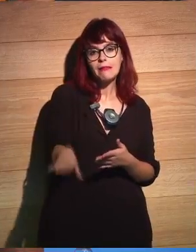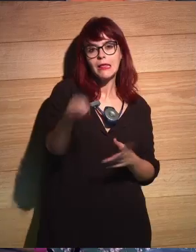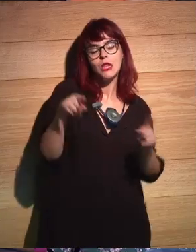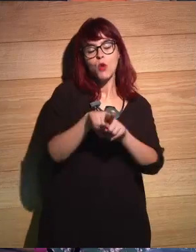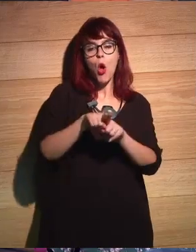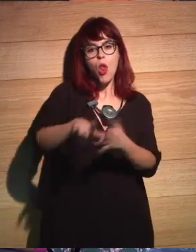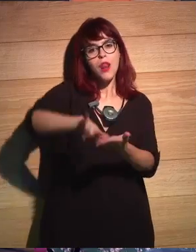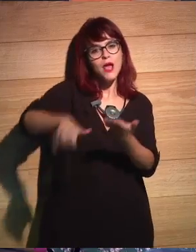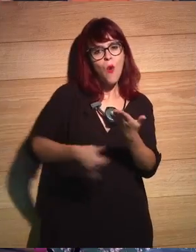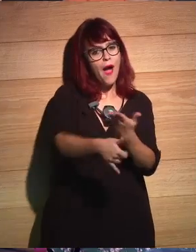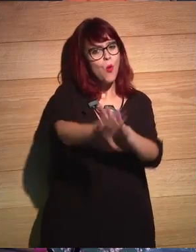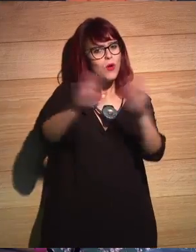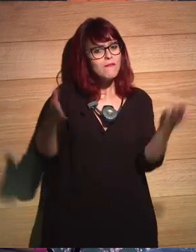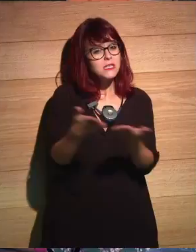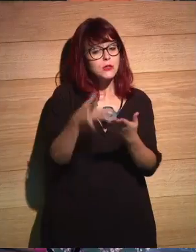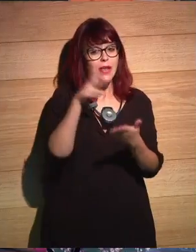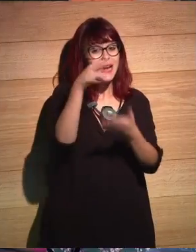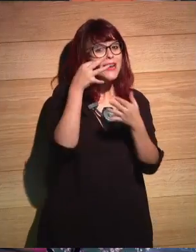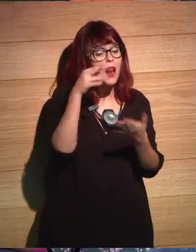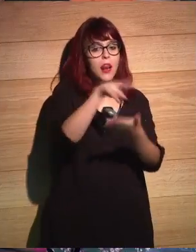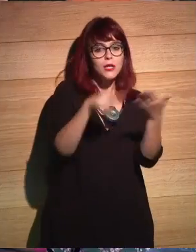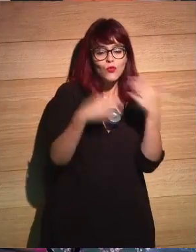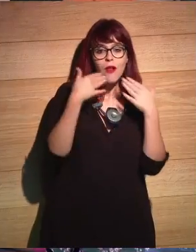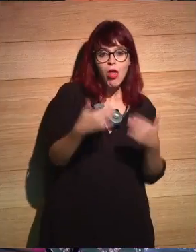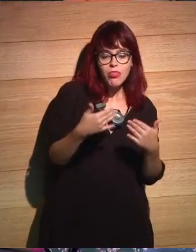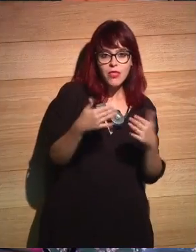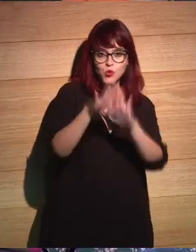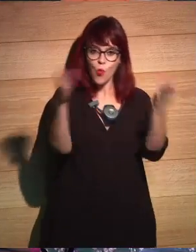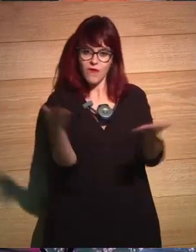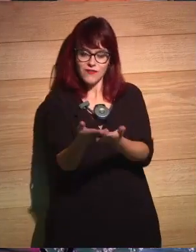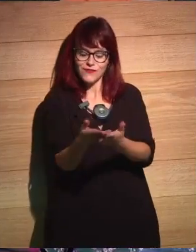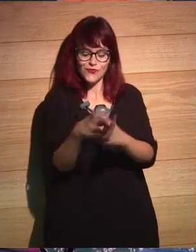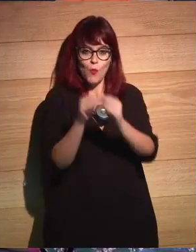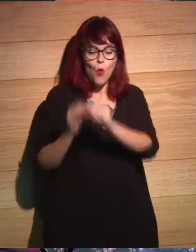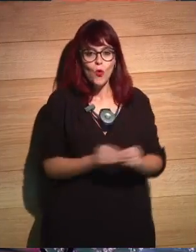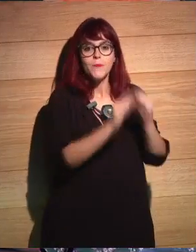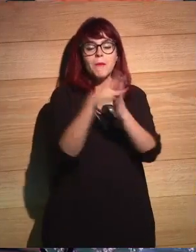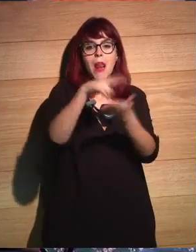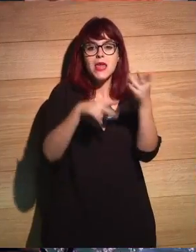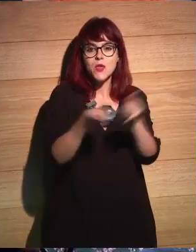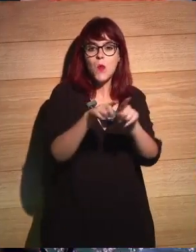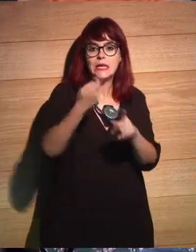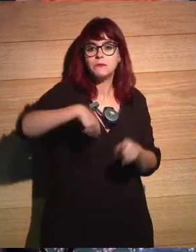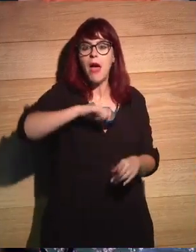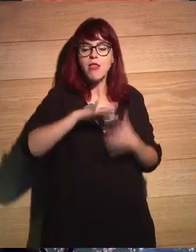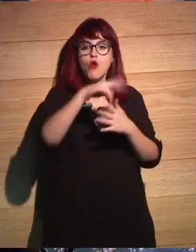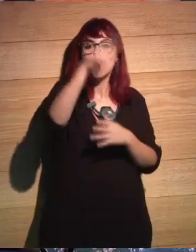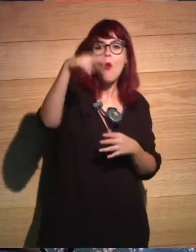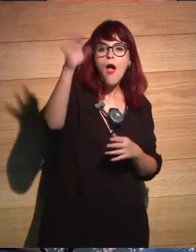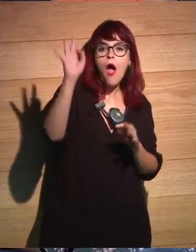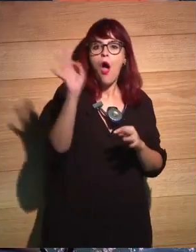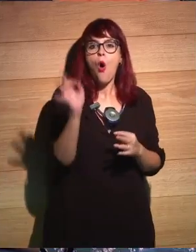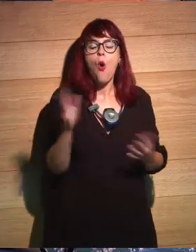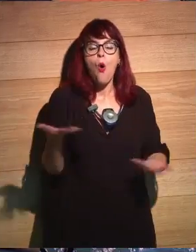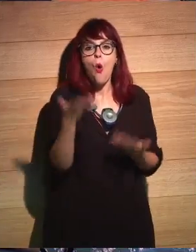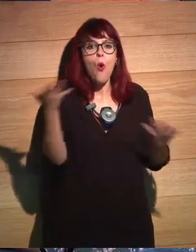reading can really be understood as a universal language, is reading a universal language? Do we read the same way